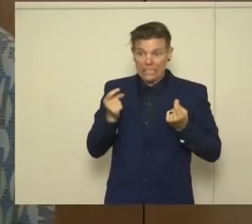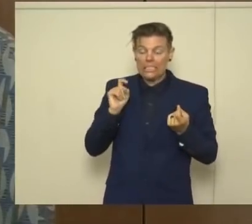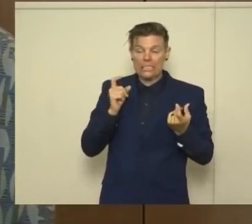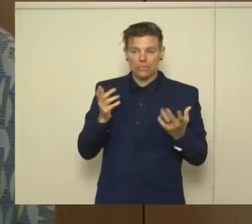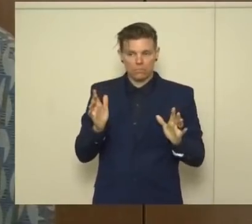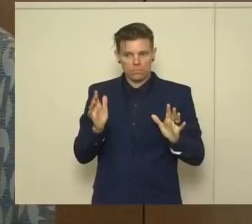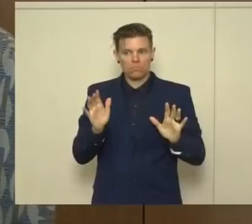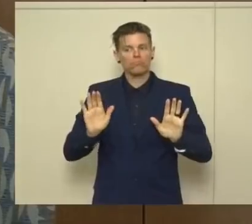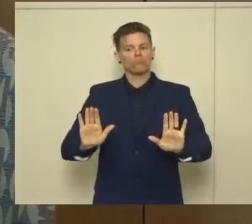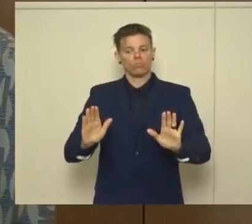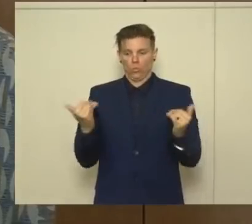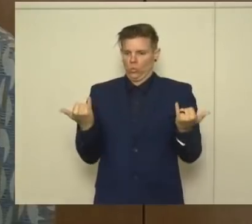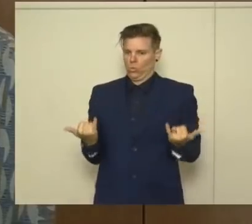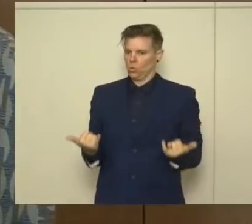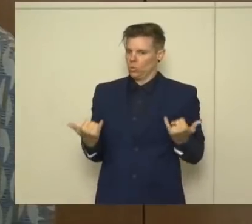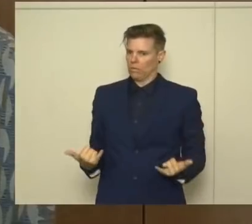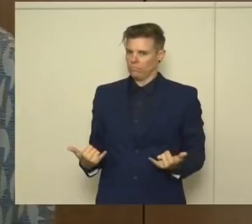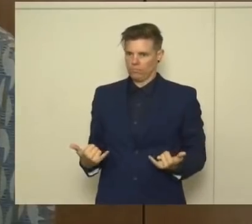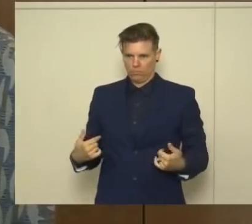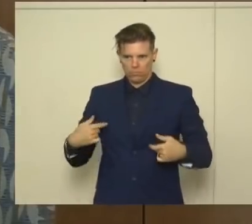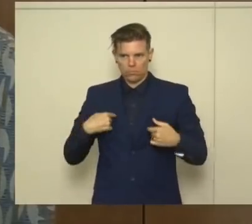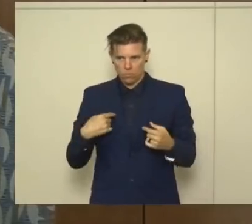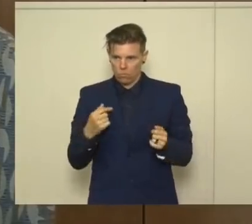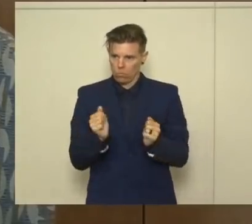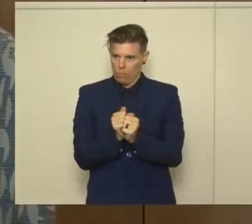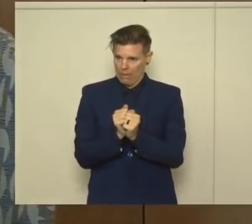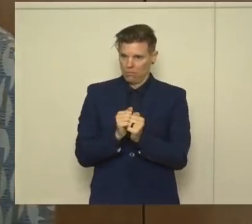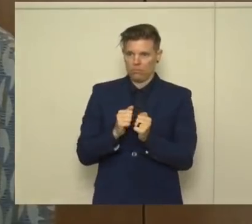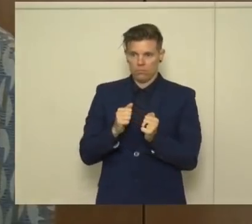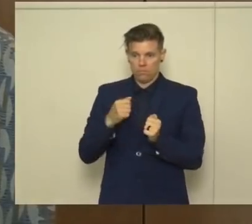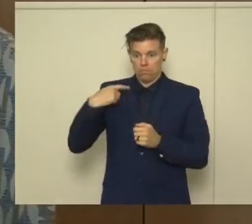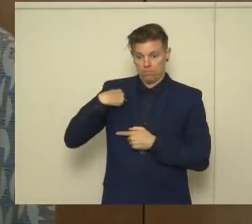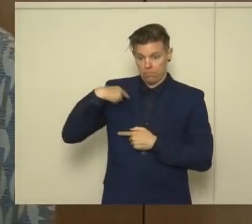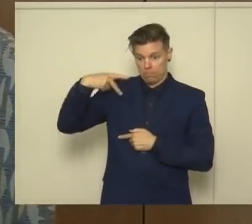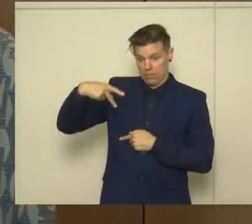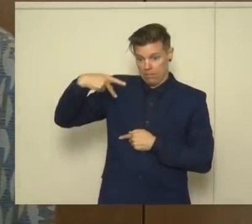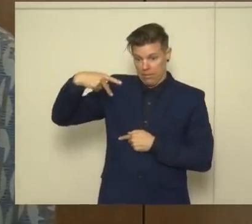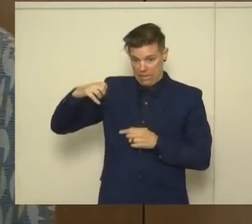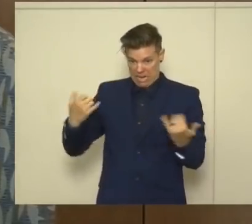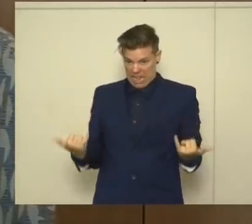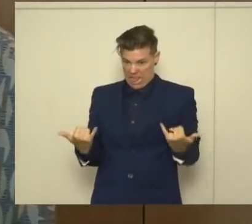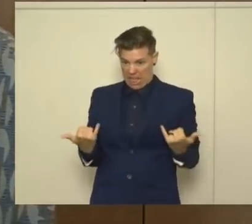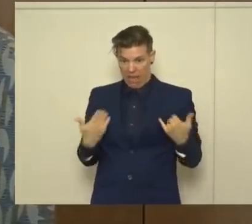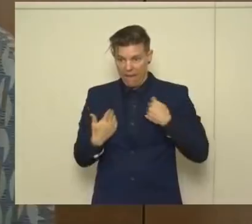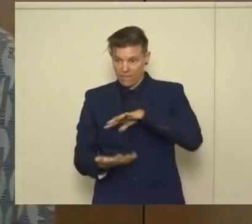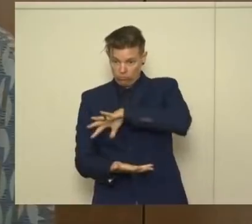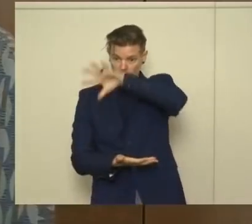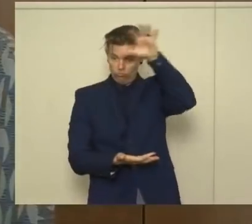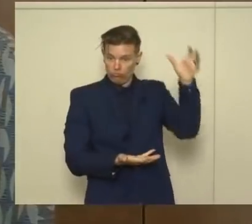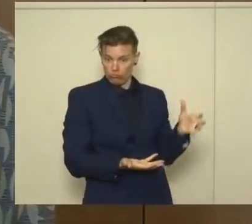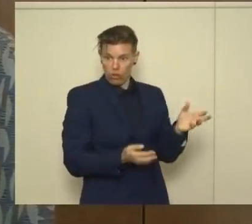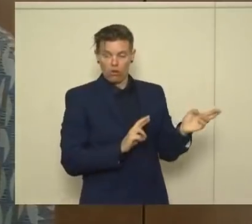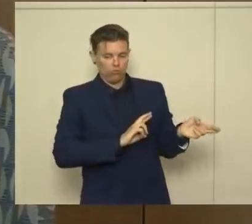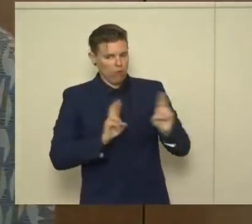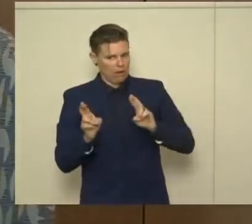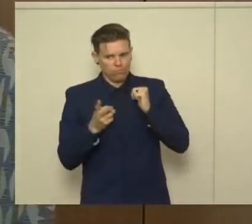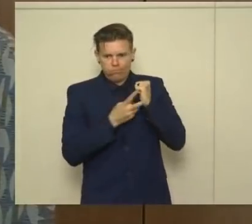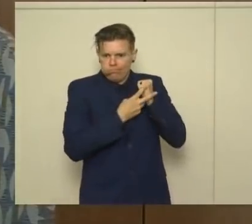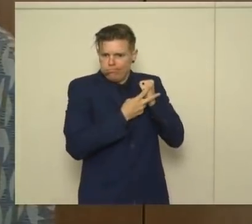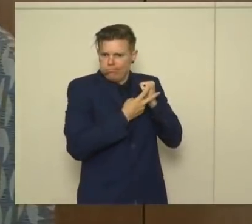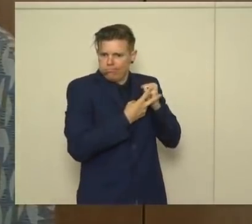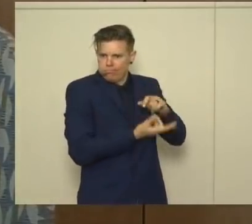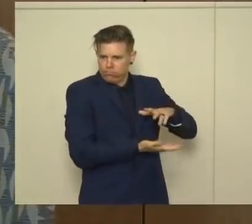amount of PPE the state has in its stockpile, and the system that we use to evaluate